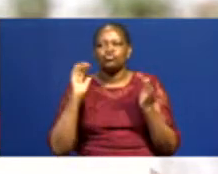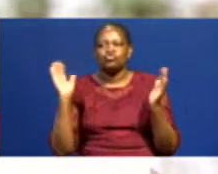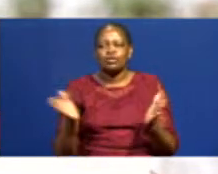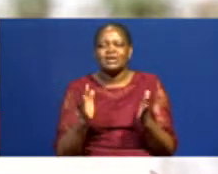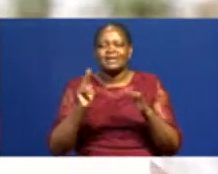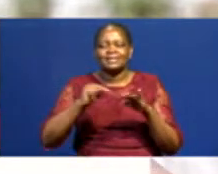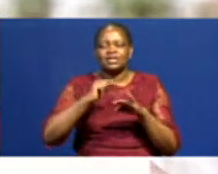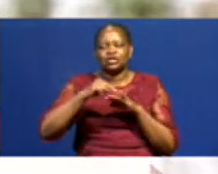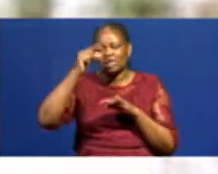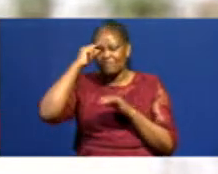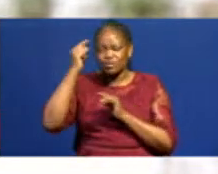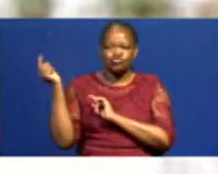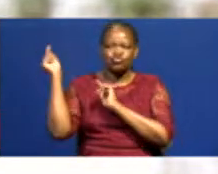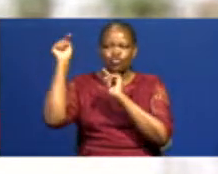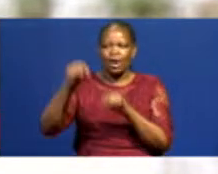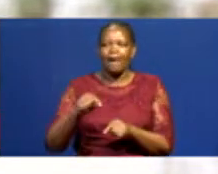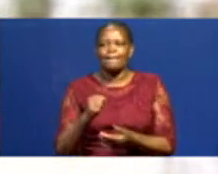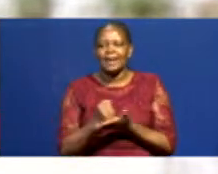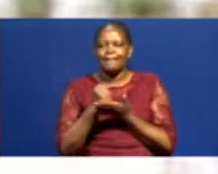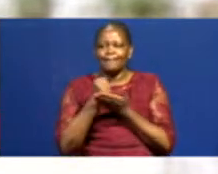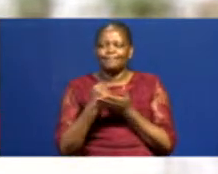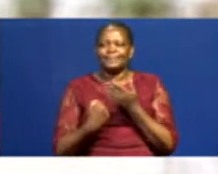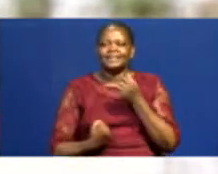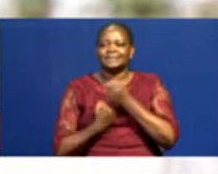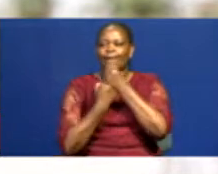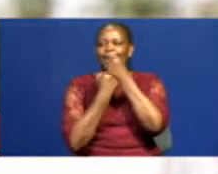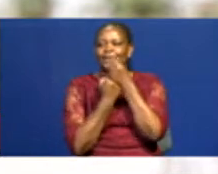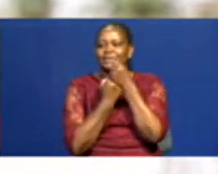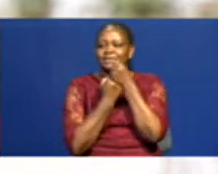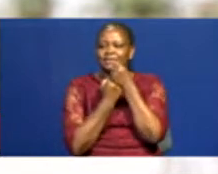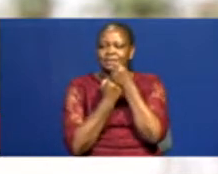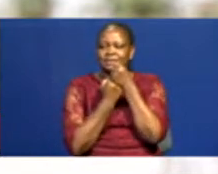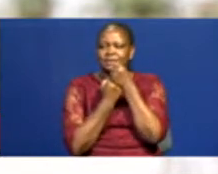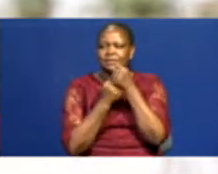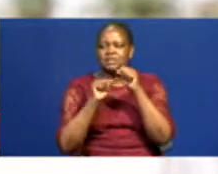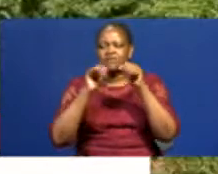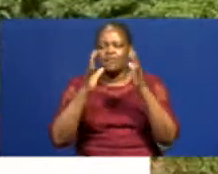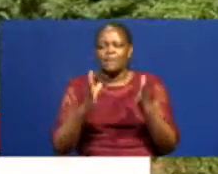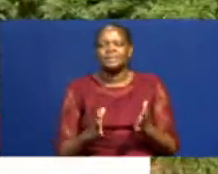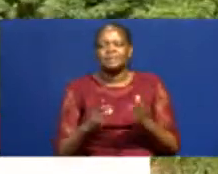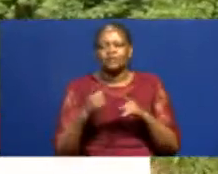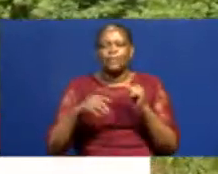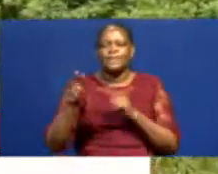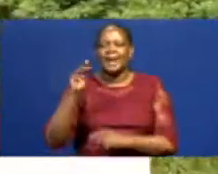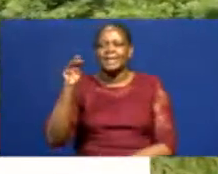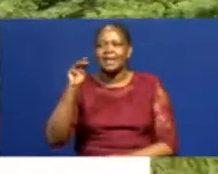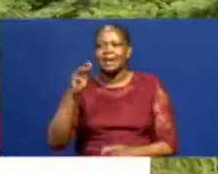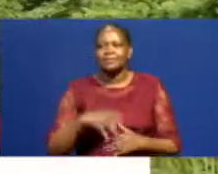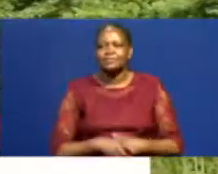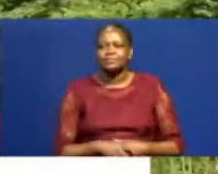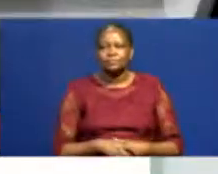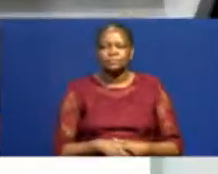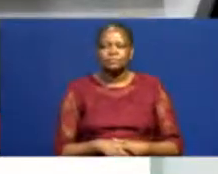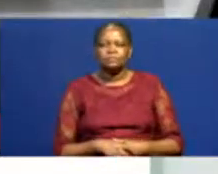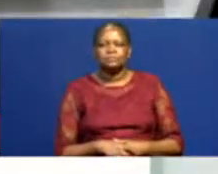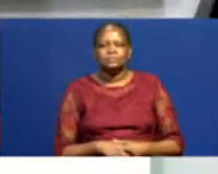government to come in handy and support the farmers of Mandera.